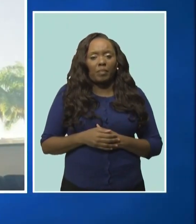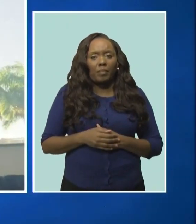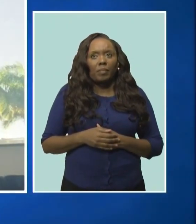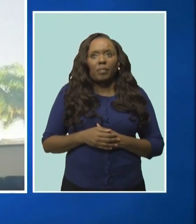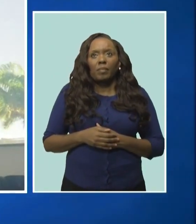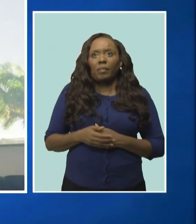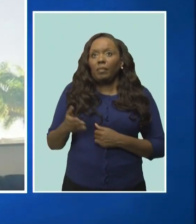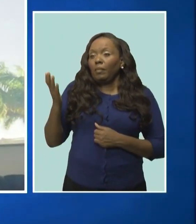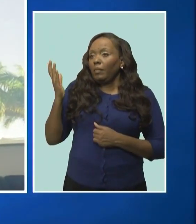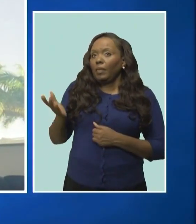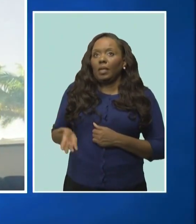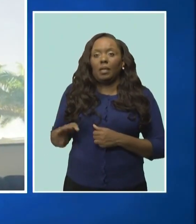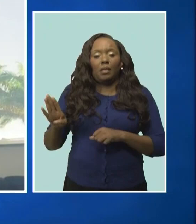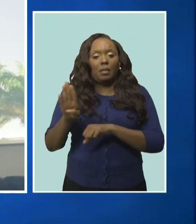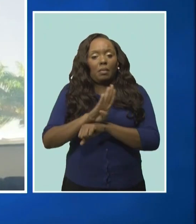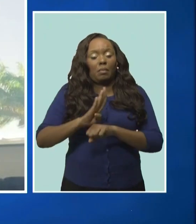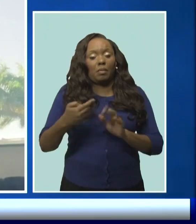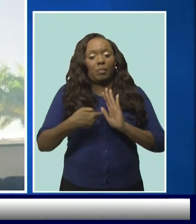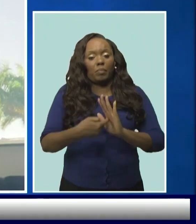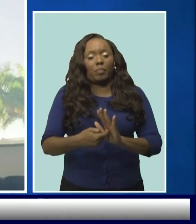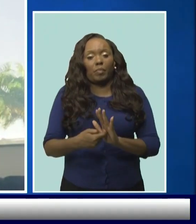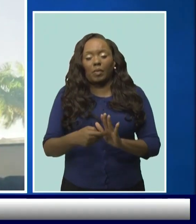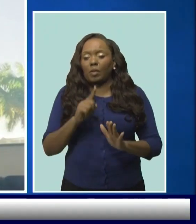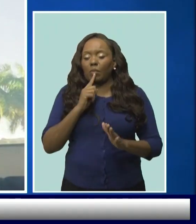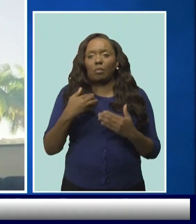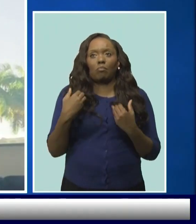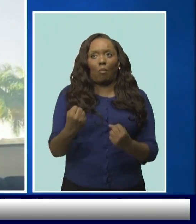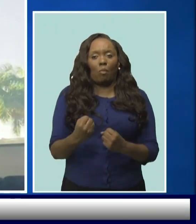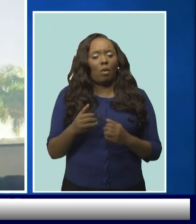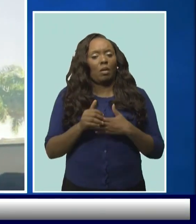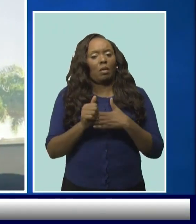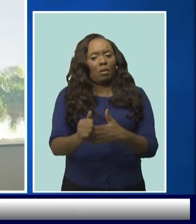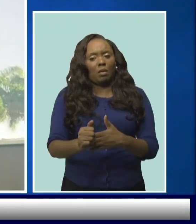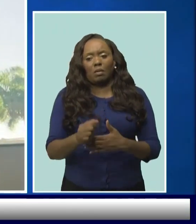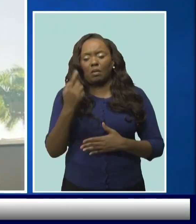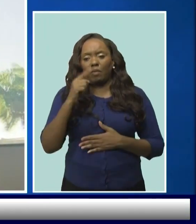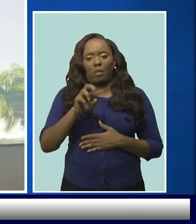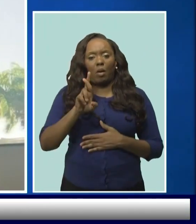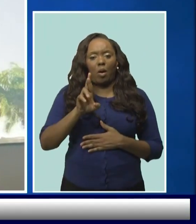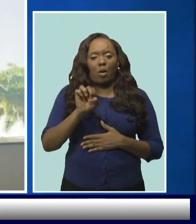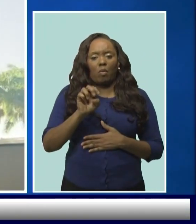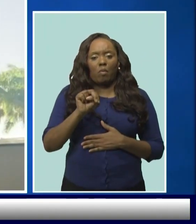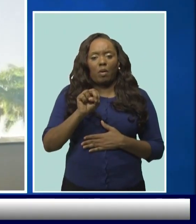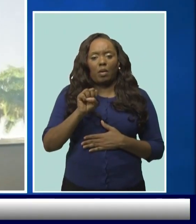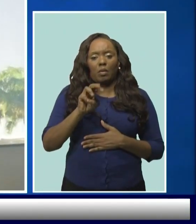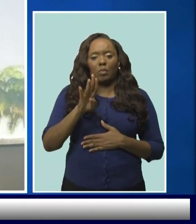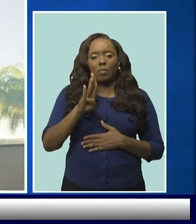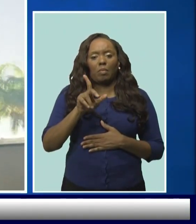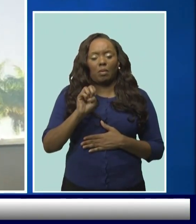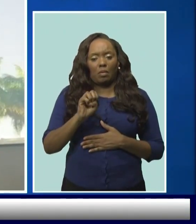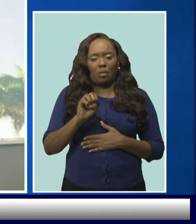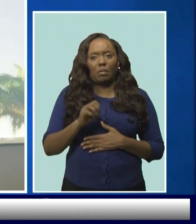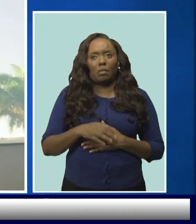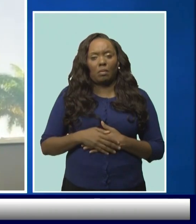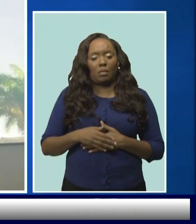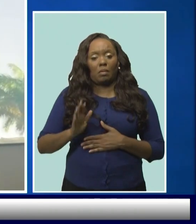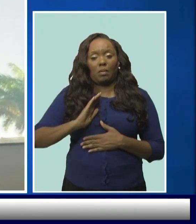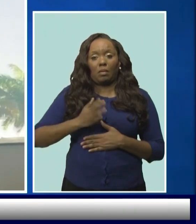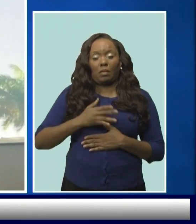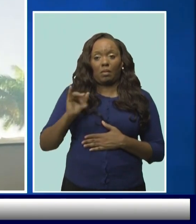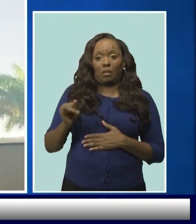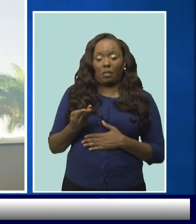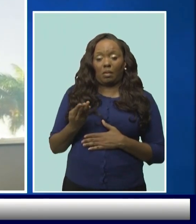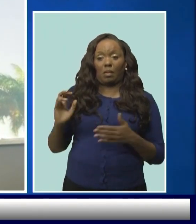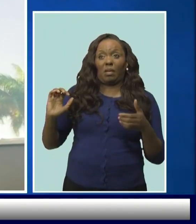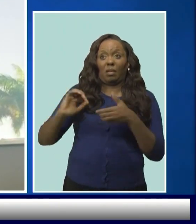Barbados has shown clear leadership in developing and accelerating renewables. And, our job, as I said, it's a joint venture partnership.